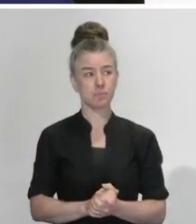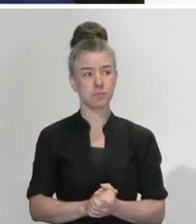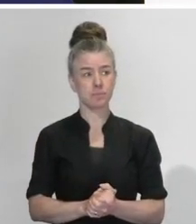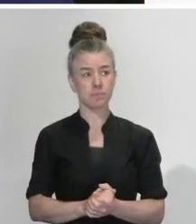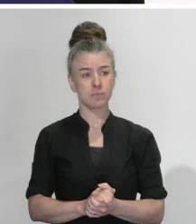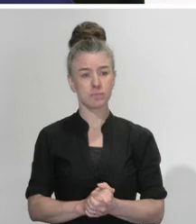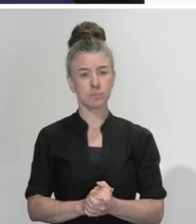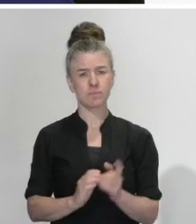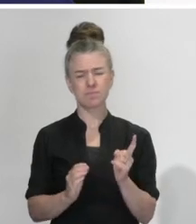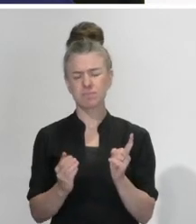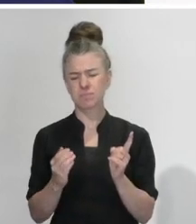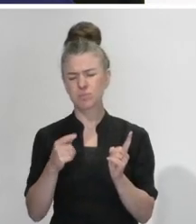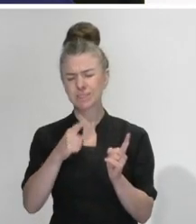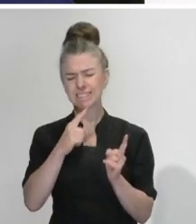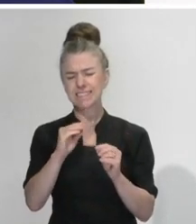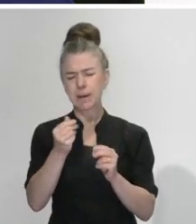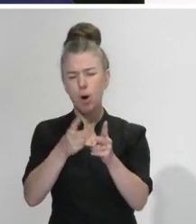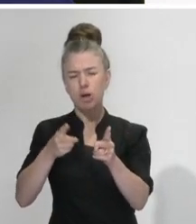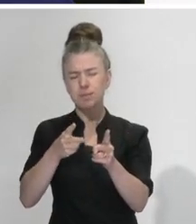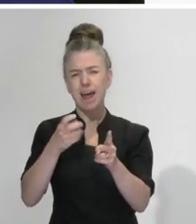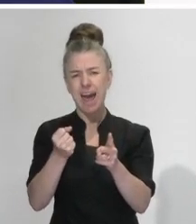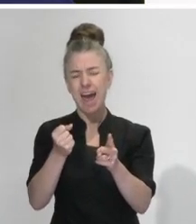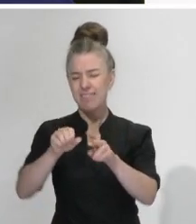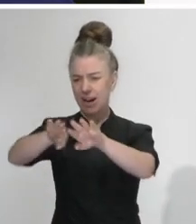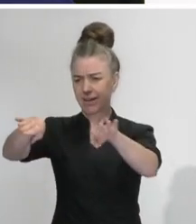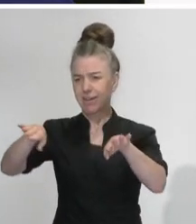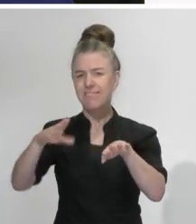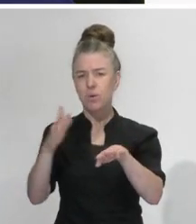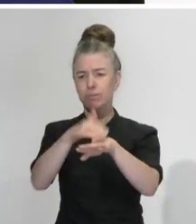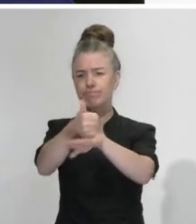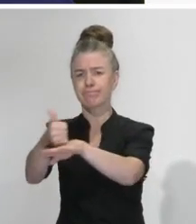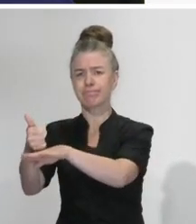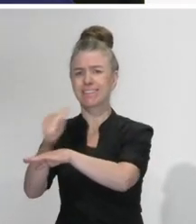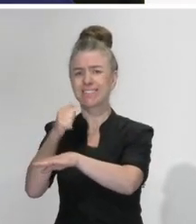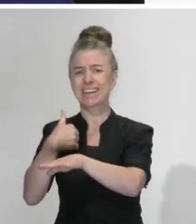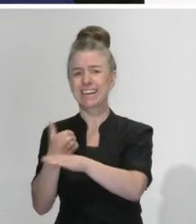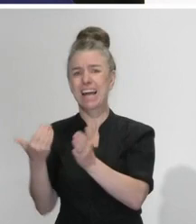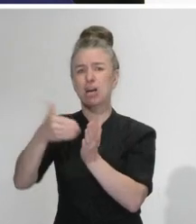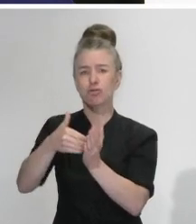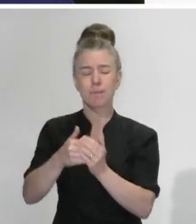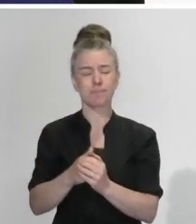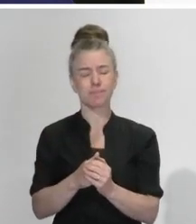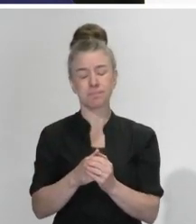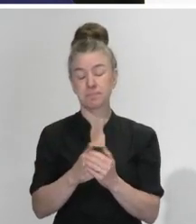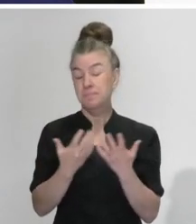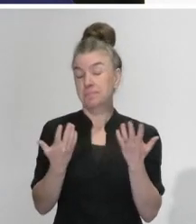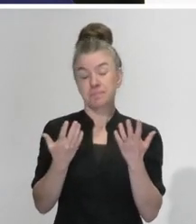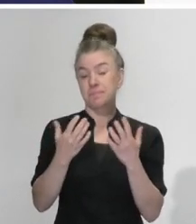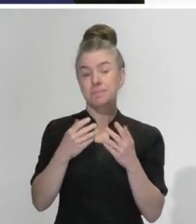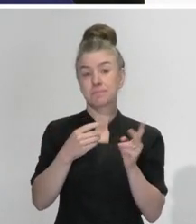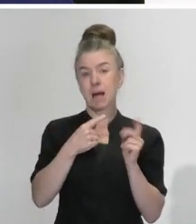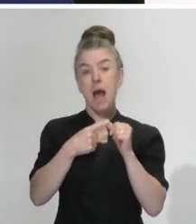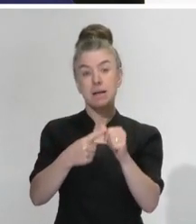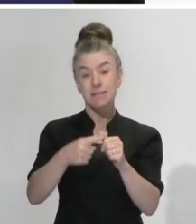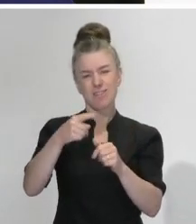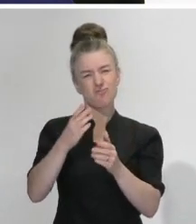What would they look like? Well, it would depend on the location, remembering that the first choice is, of course, to use our existing hospital space. And many of our